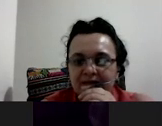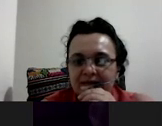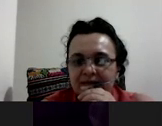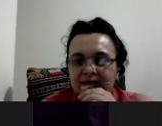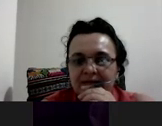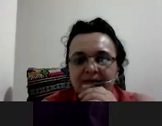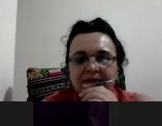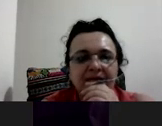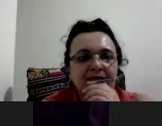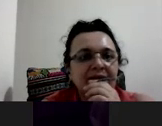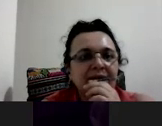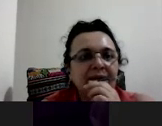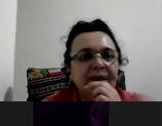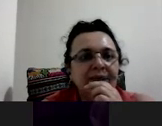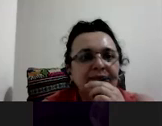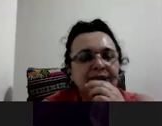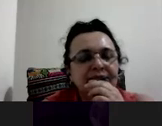taste.